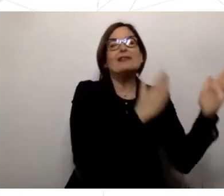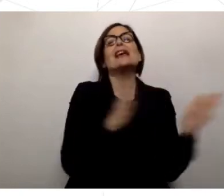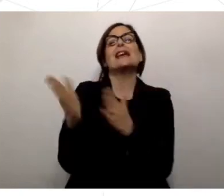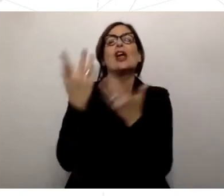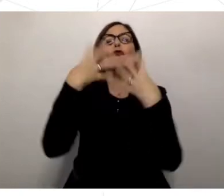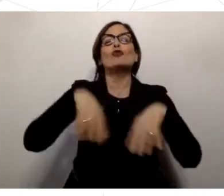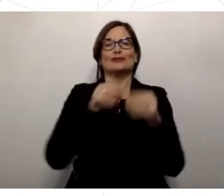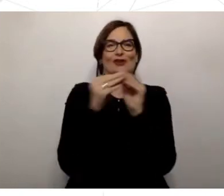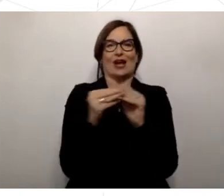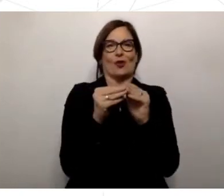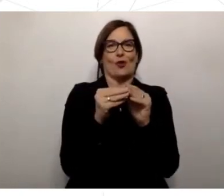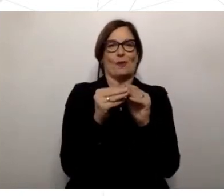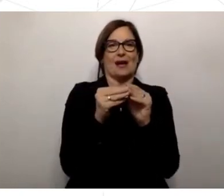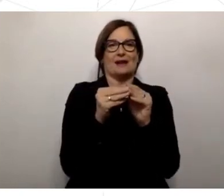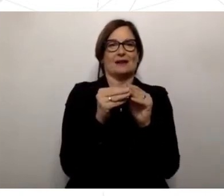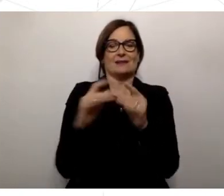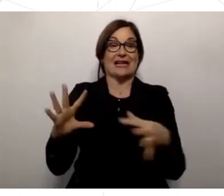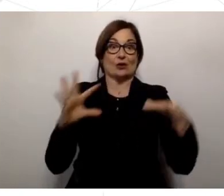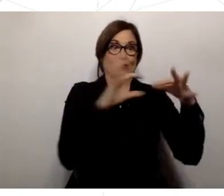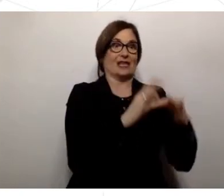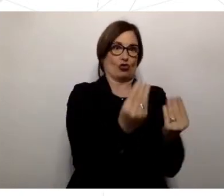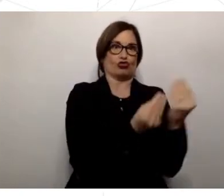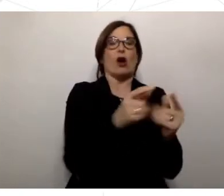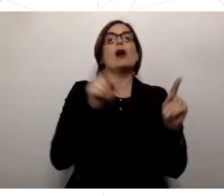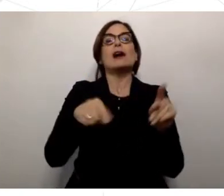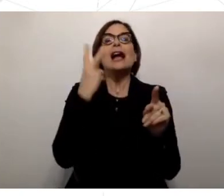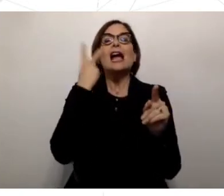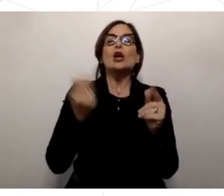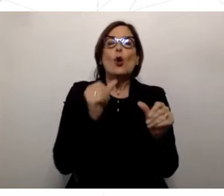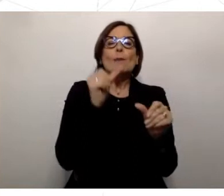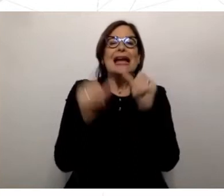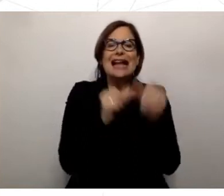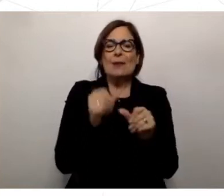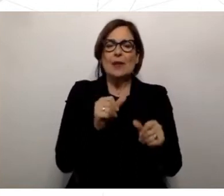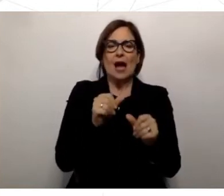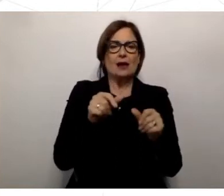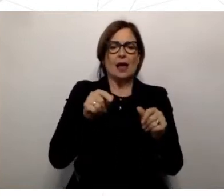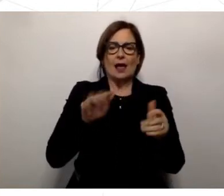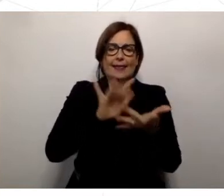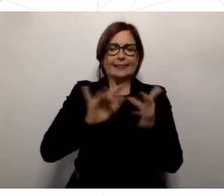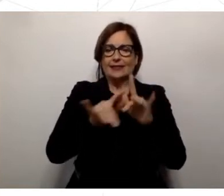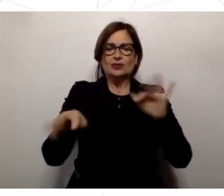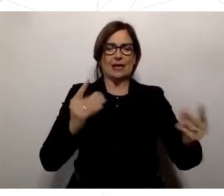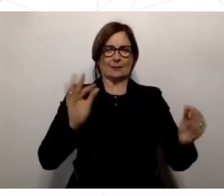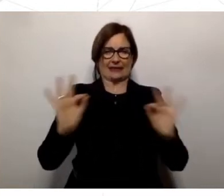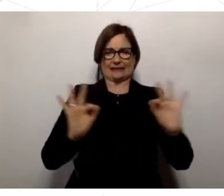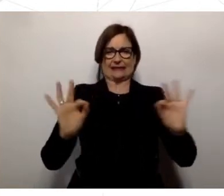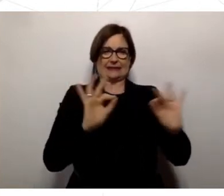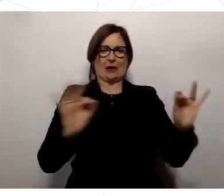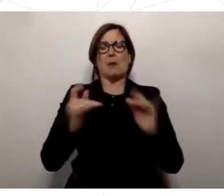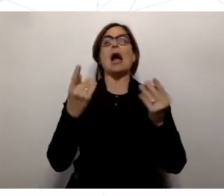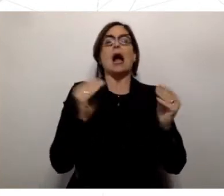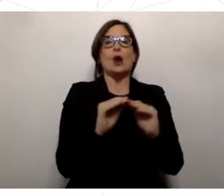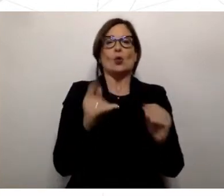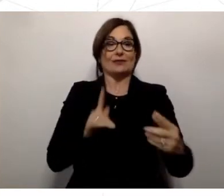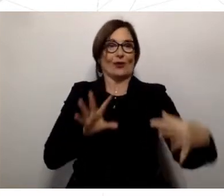works connected to a system and how we can make the adjustments digitally to complement the physical adjustments when we're attaching